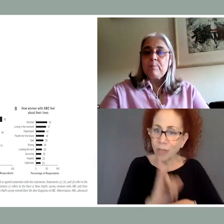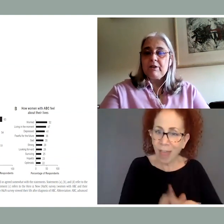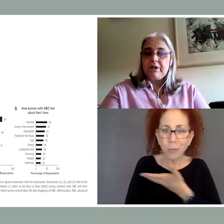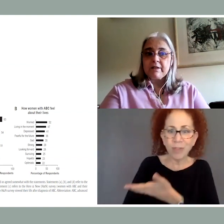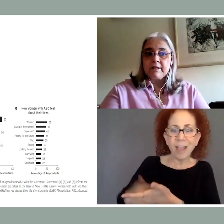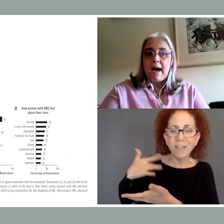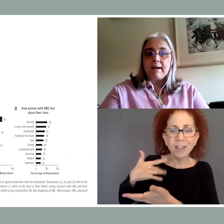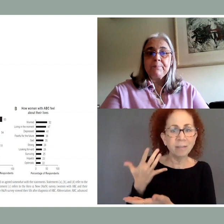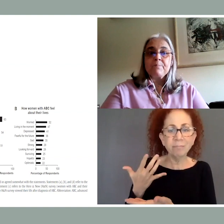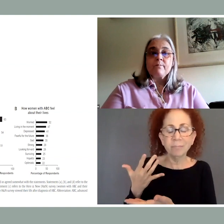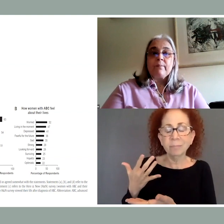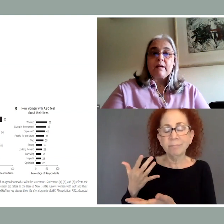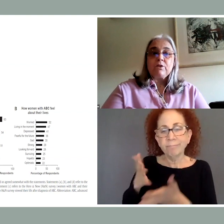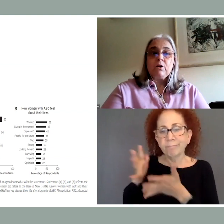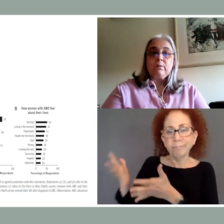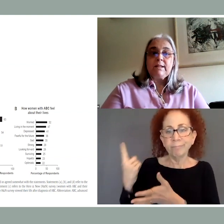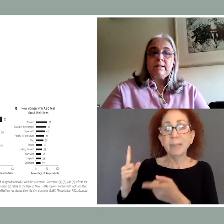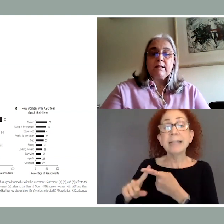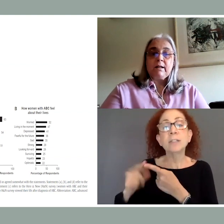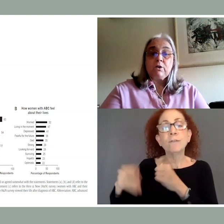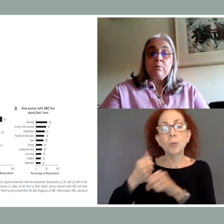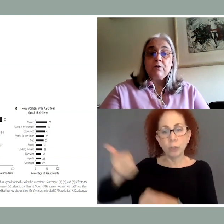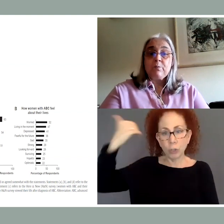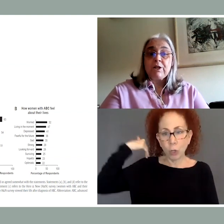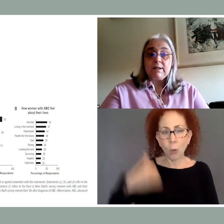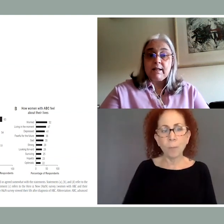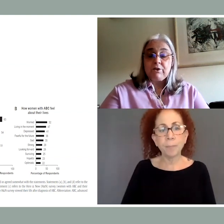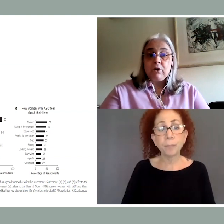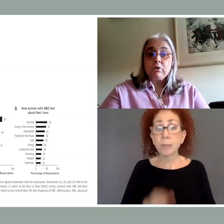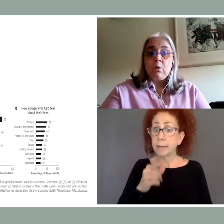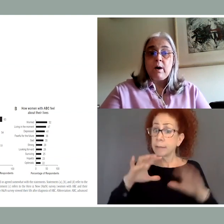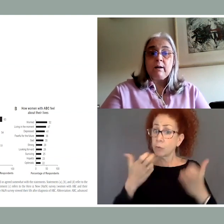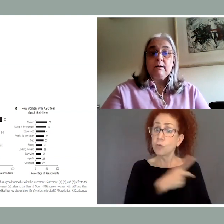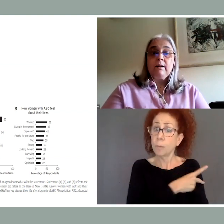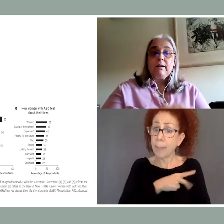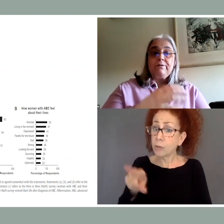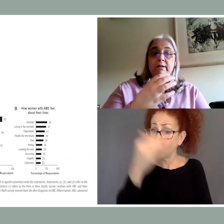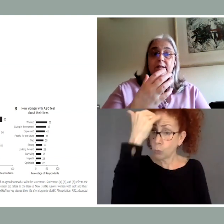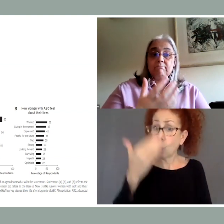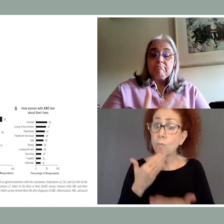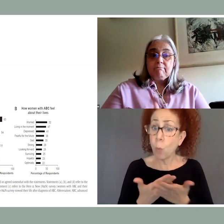a couple of years back. So this group of patients, as you know so well,